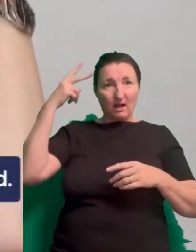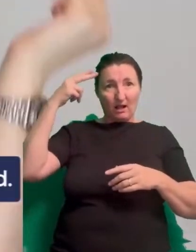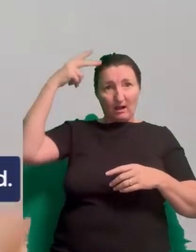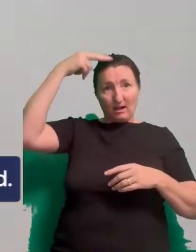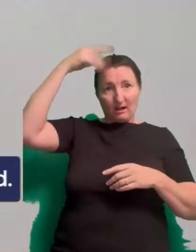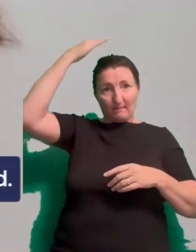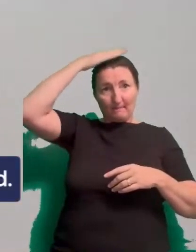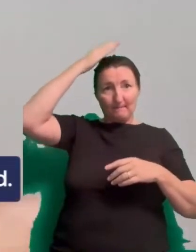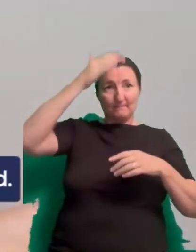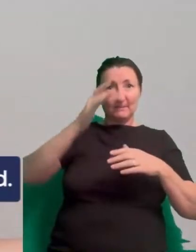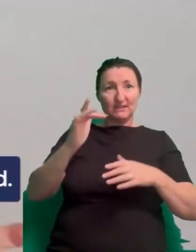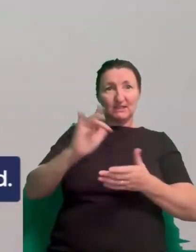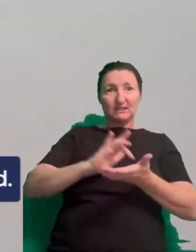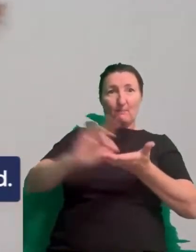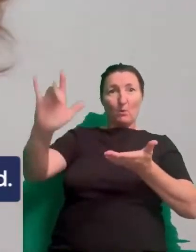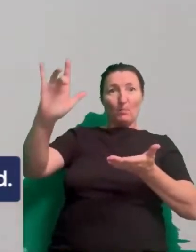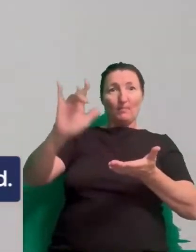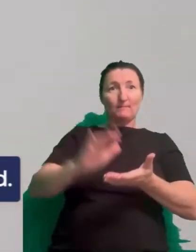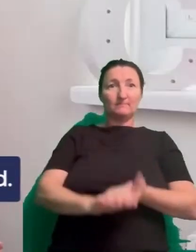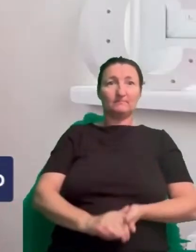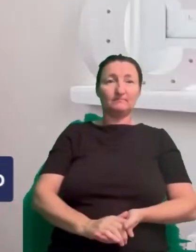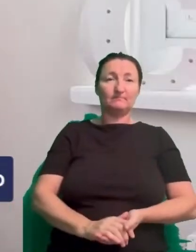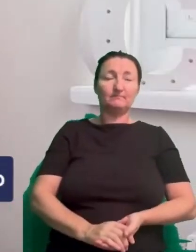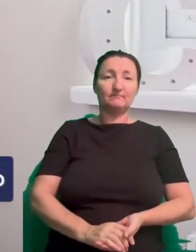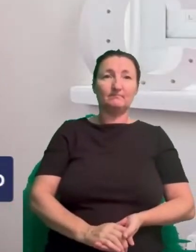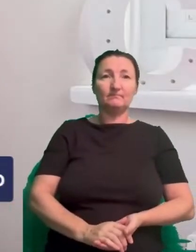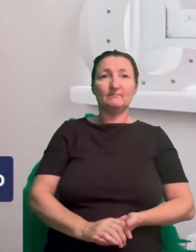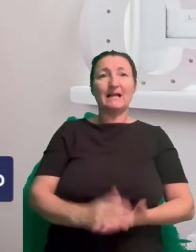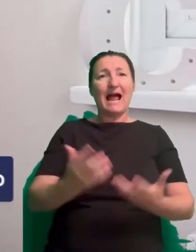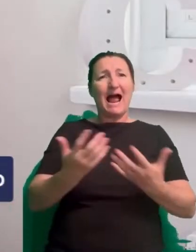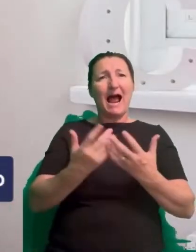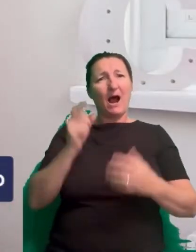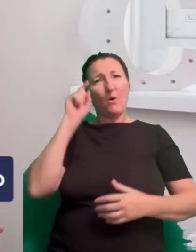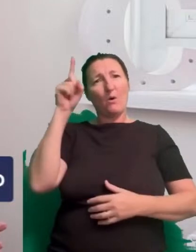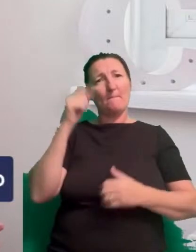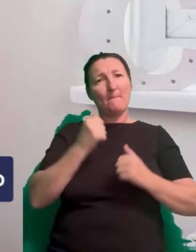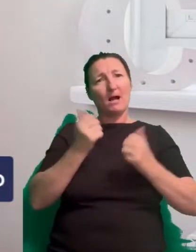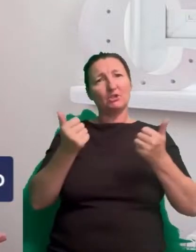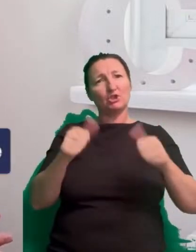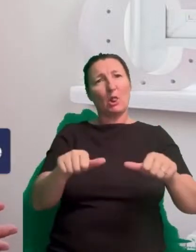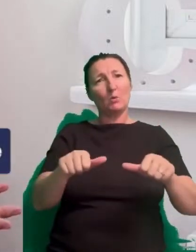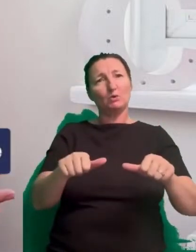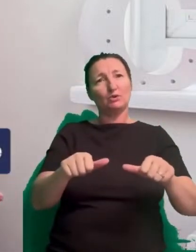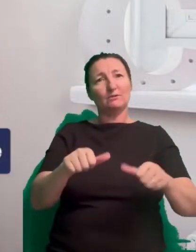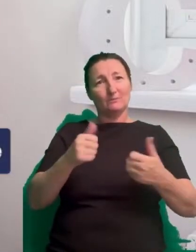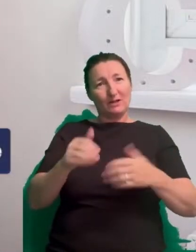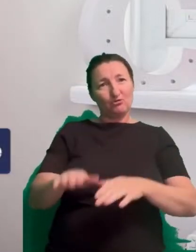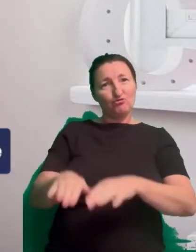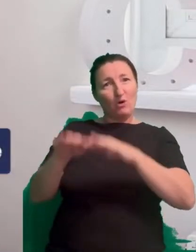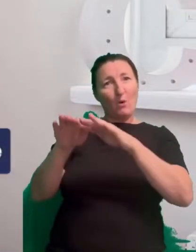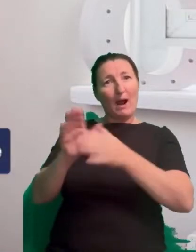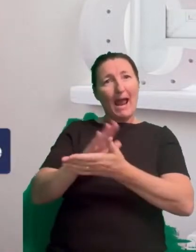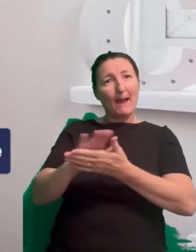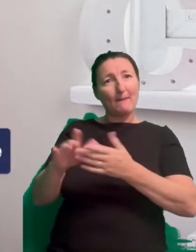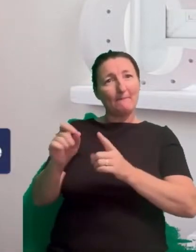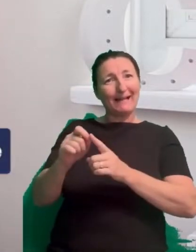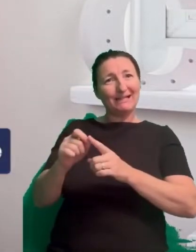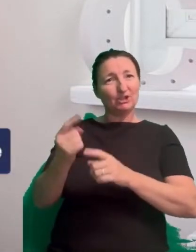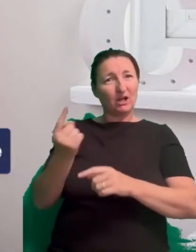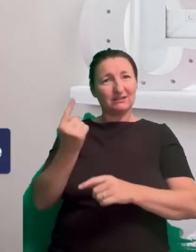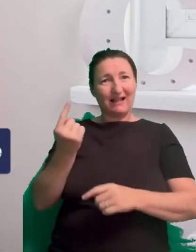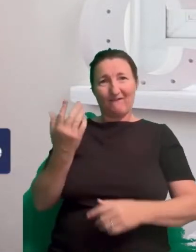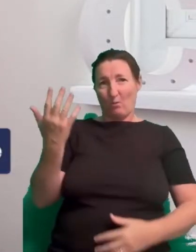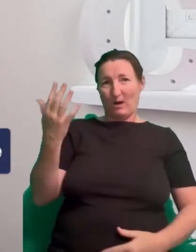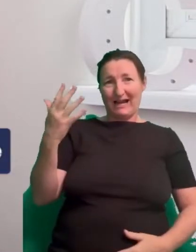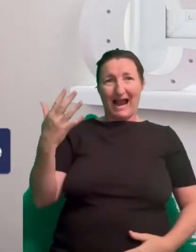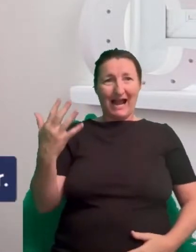there. So yeah, that's how I do a ponytail with one hand. How I came up with my solution was growing up with hemiplegia and being only able